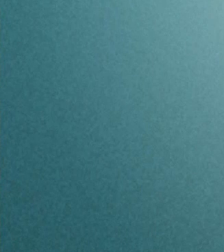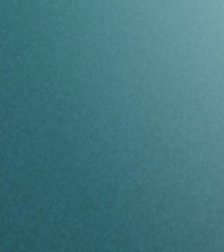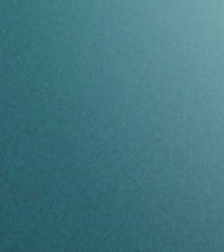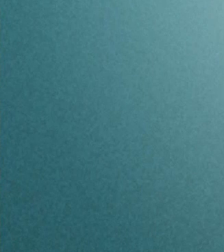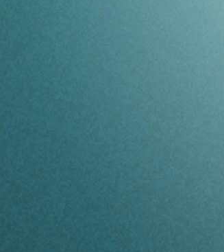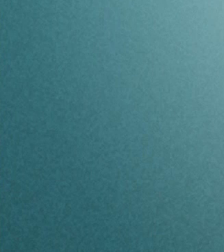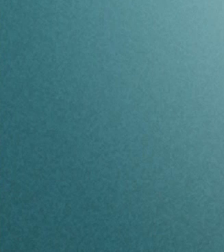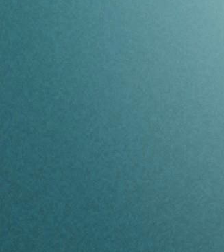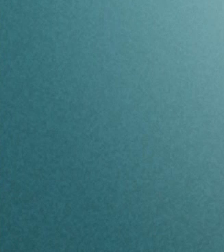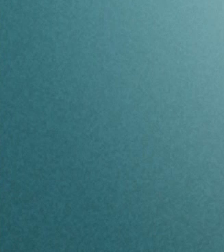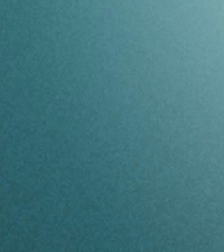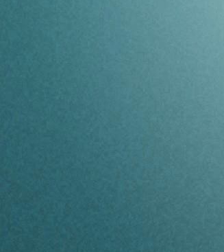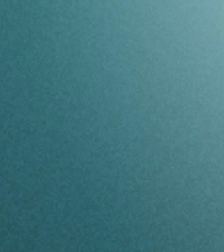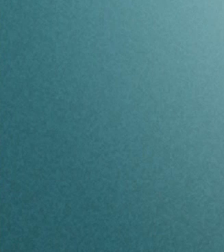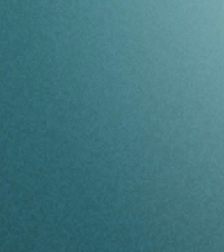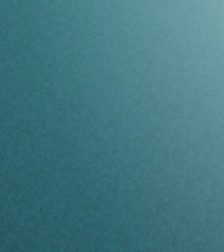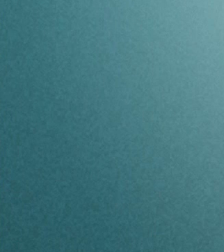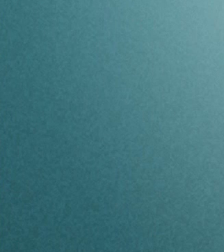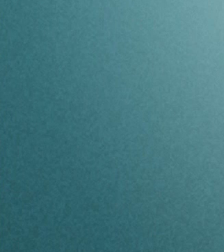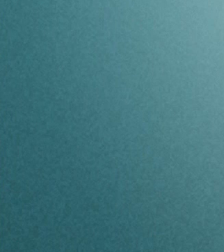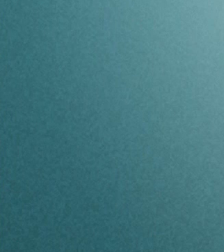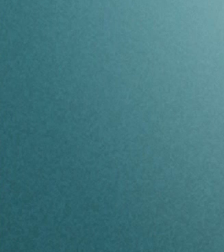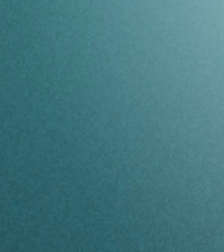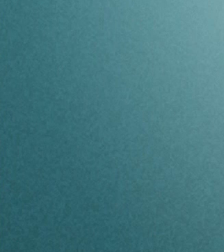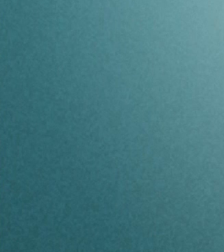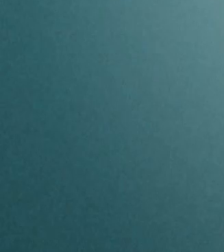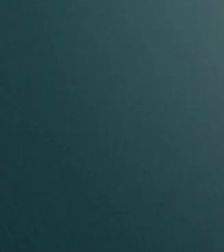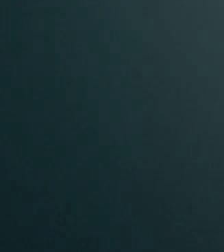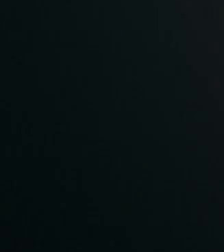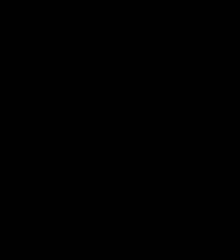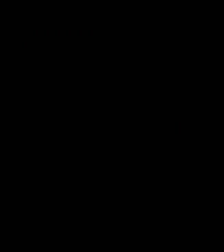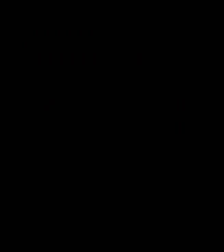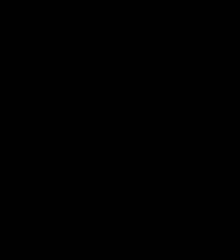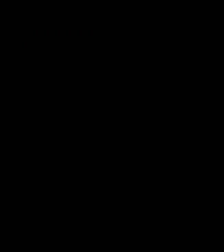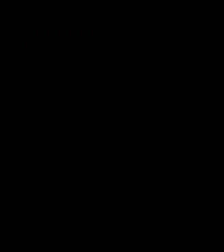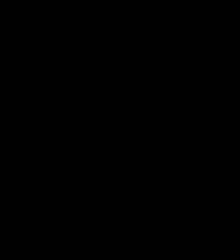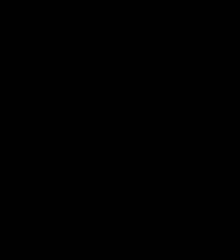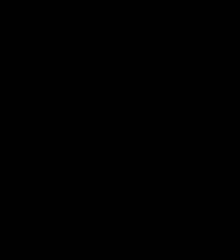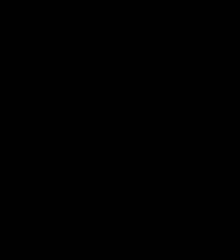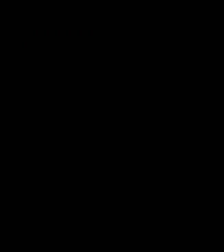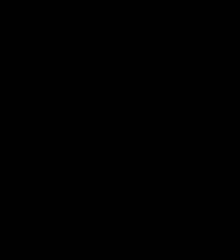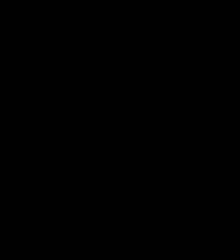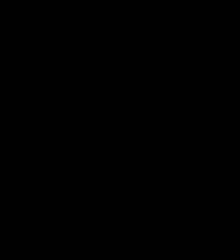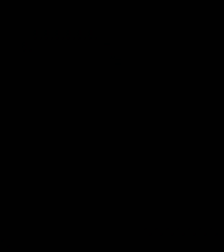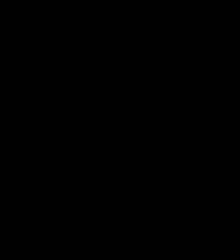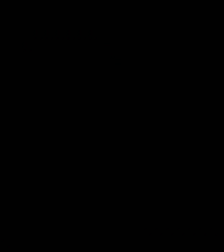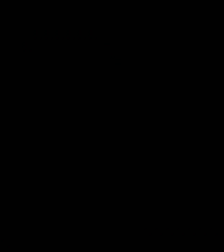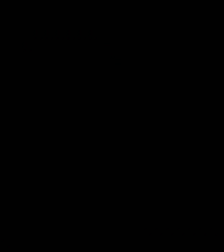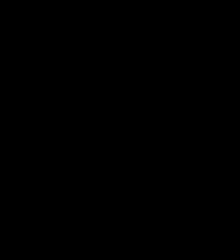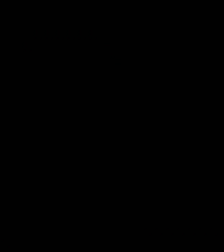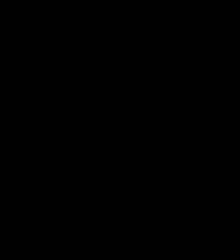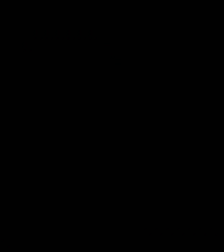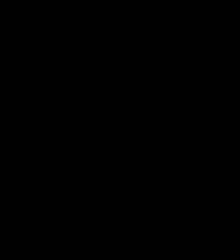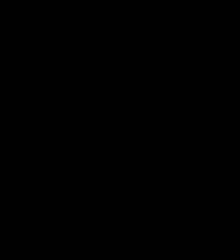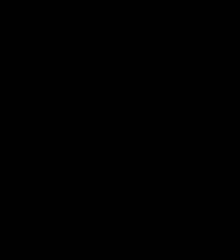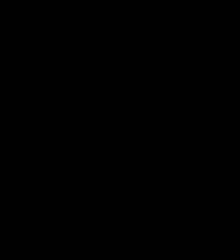I live on the Gubby Gubby country in Queensland and you can learn a lot from the elders around here.